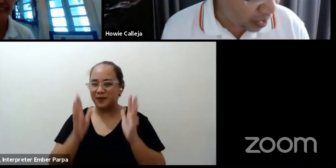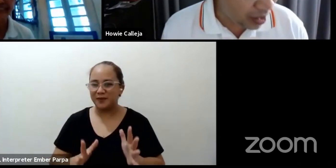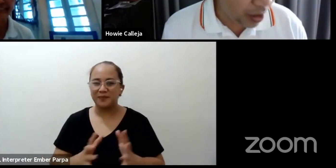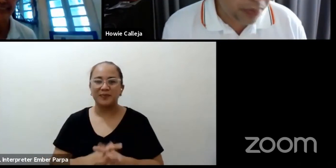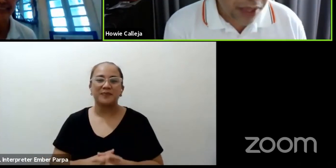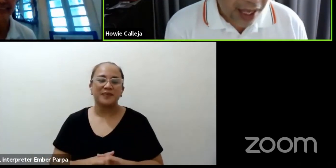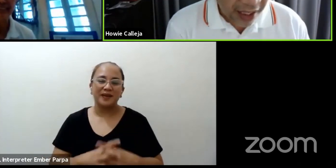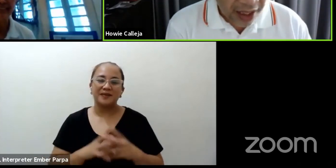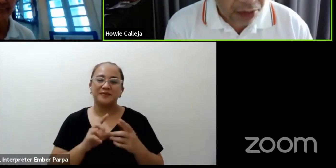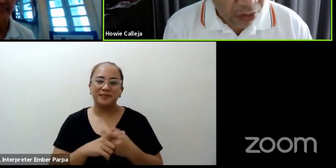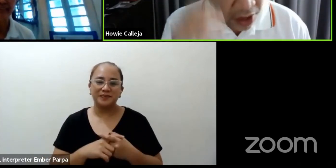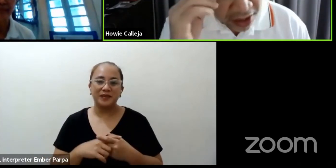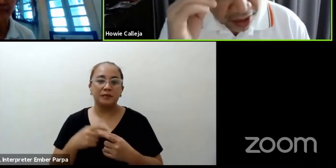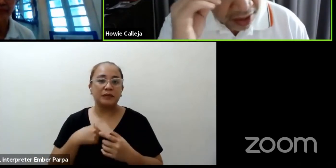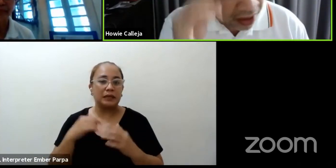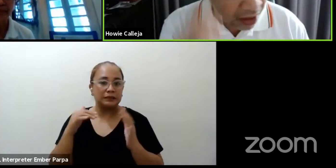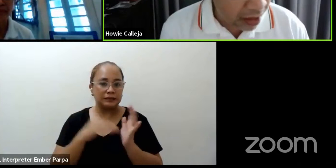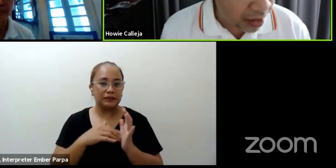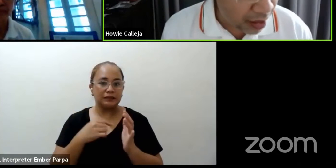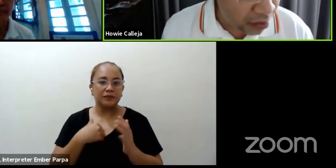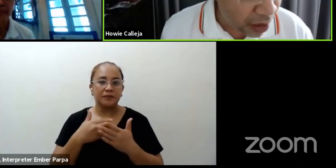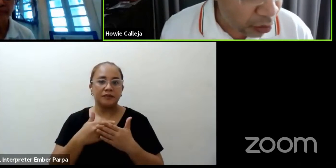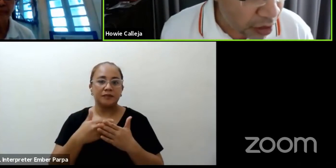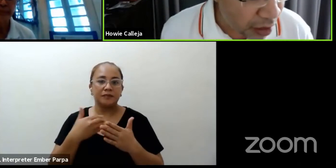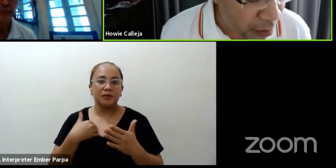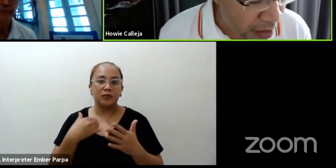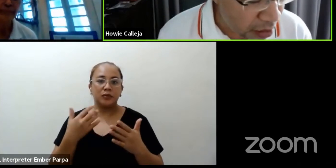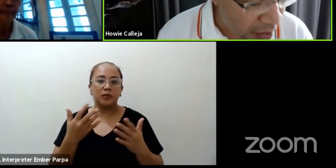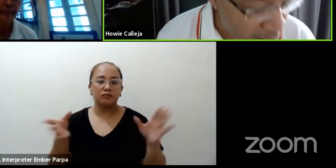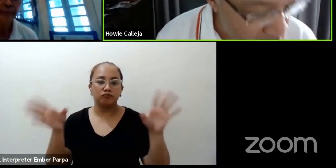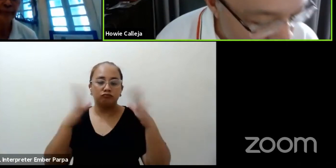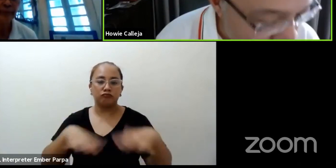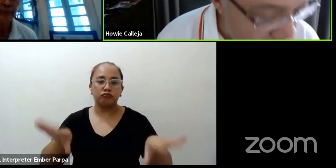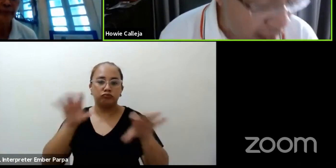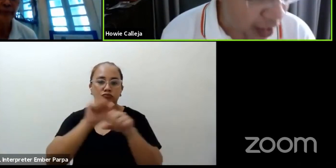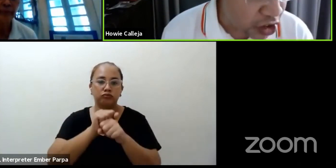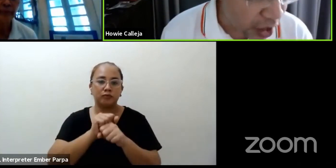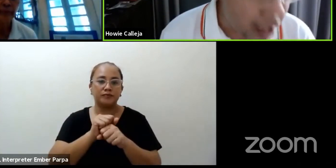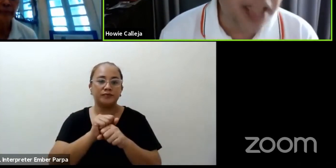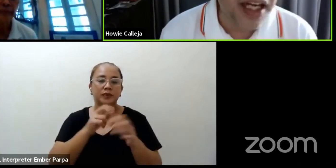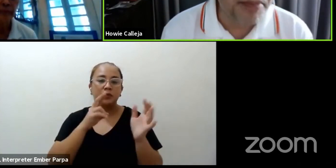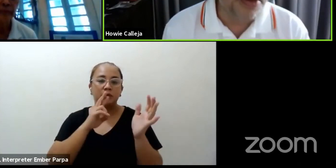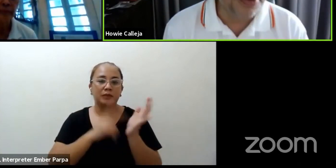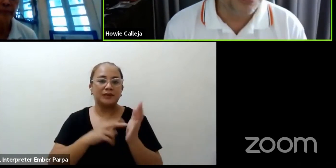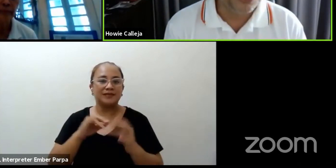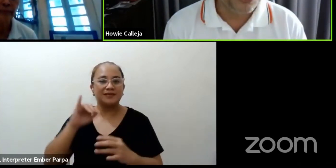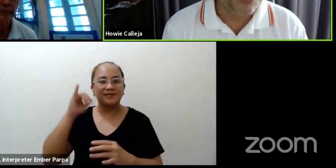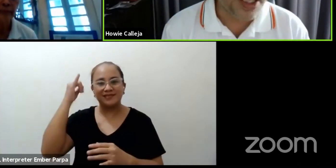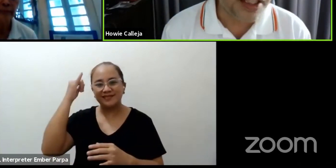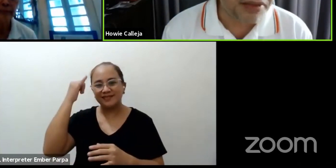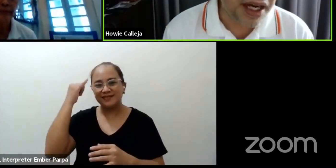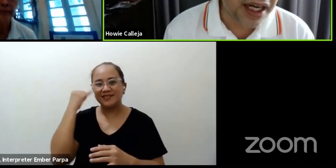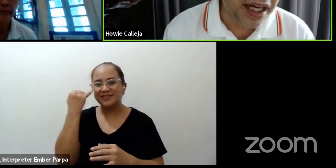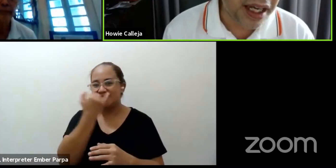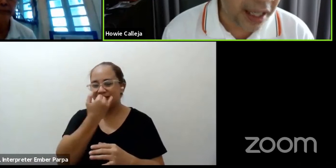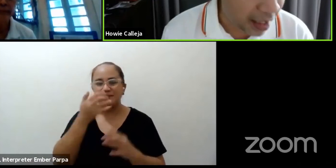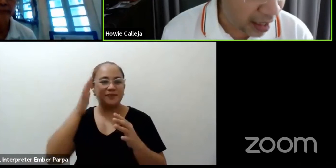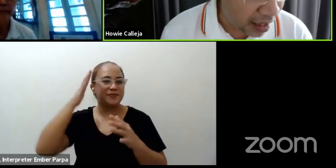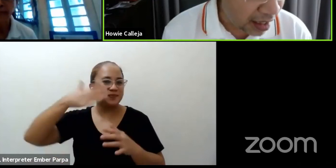one more thing. So again, before I give my closing remarks, I would like to thank Jay and Ember, yung ating